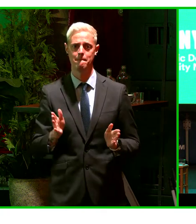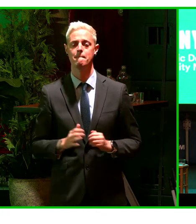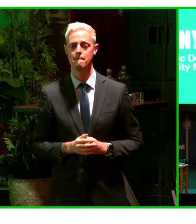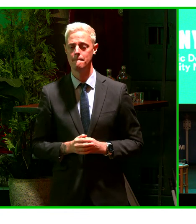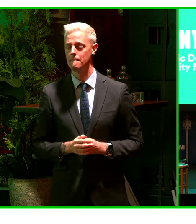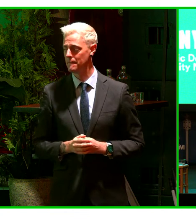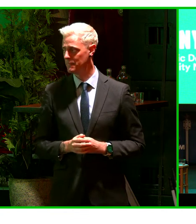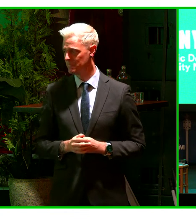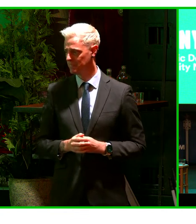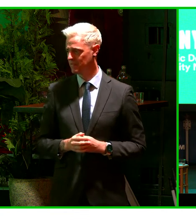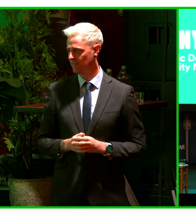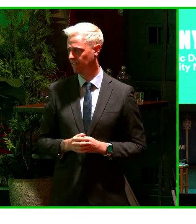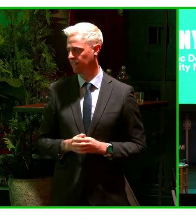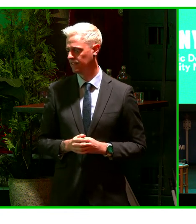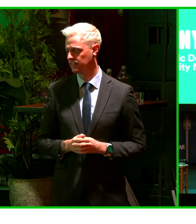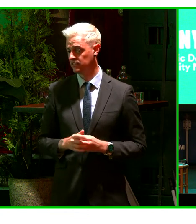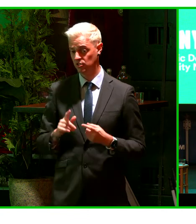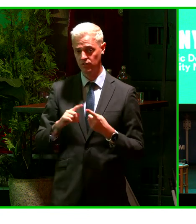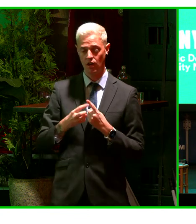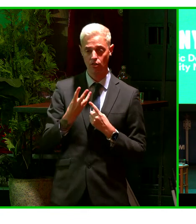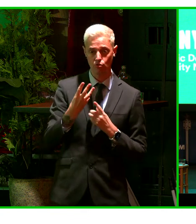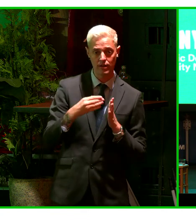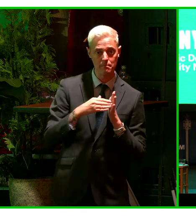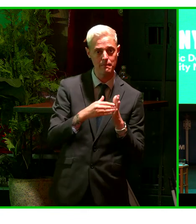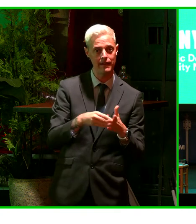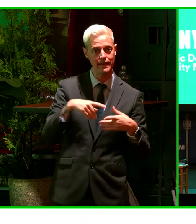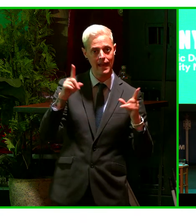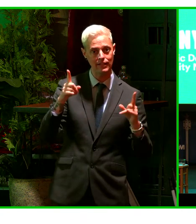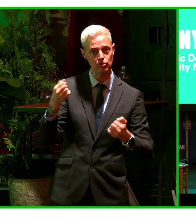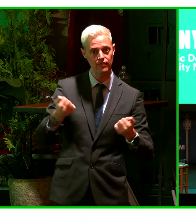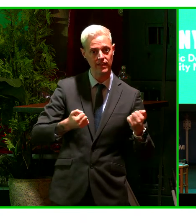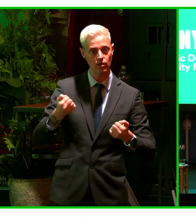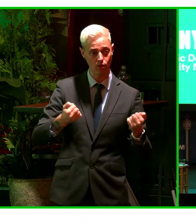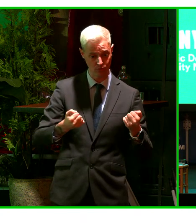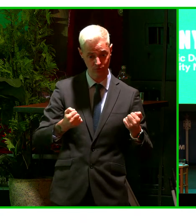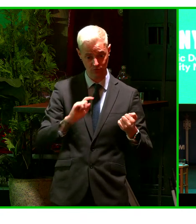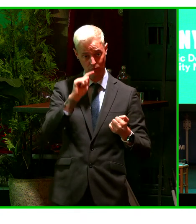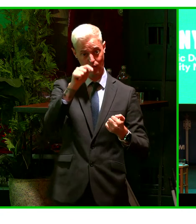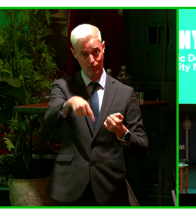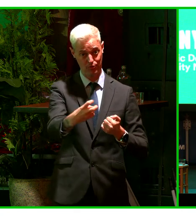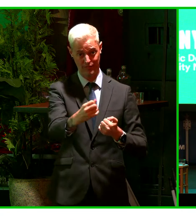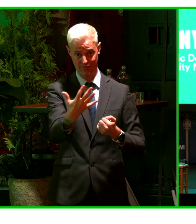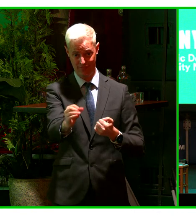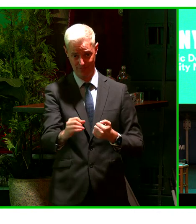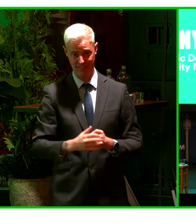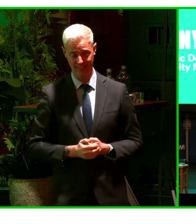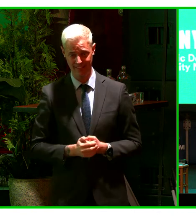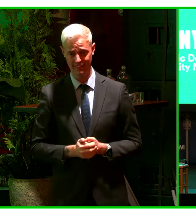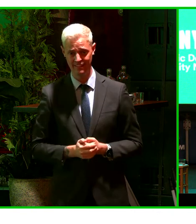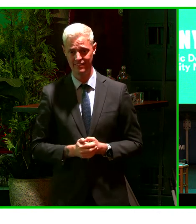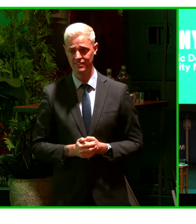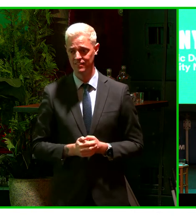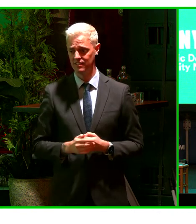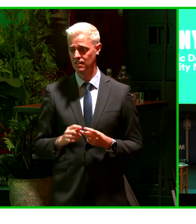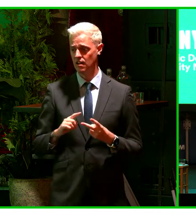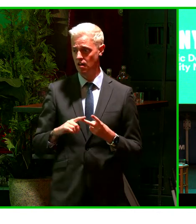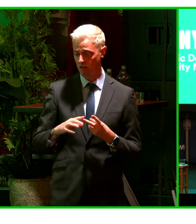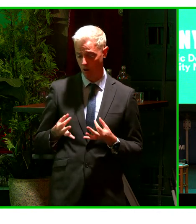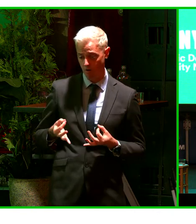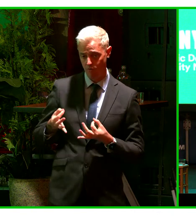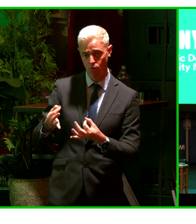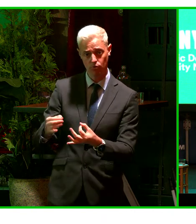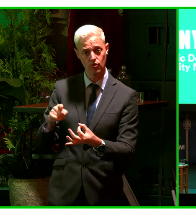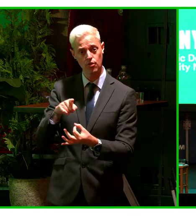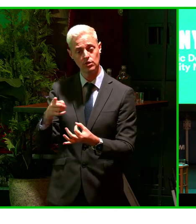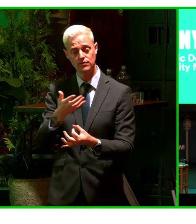things like the 3 million electric vehicles we'll have on our roads by 2050. It's for things like the 400,000 heat pumps we'll